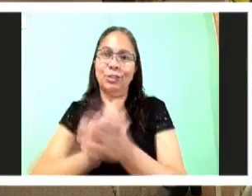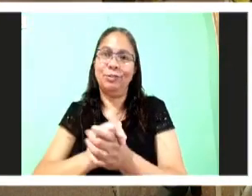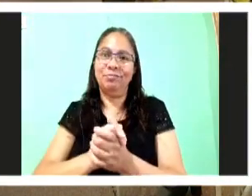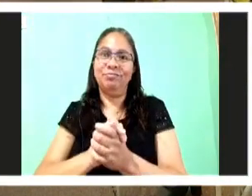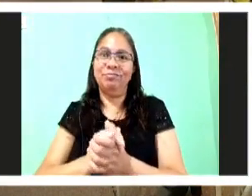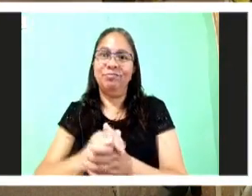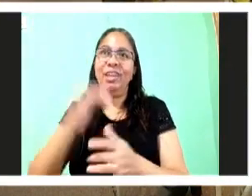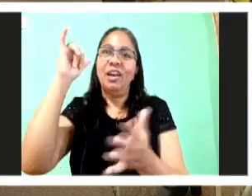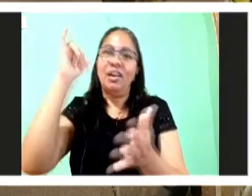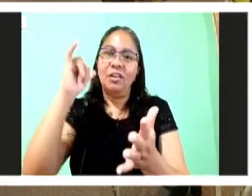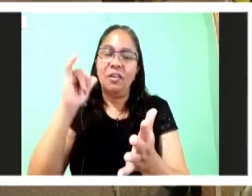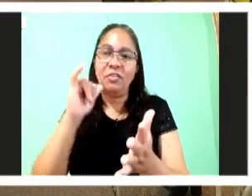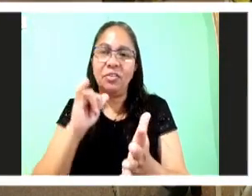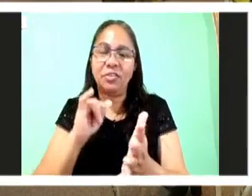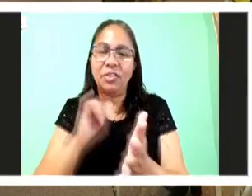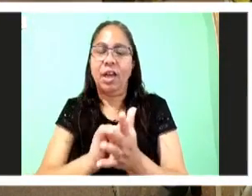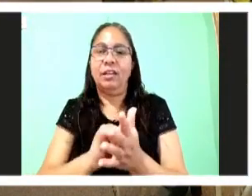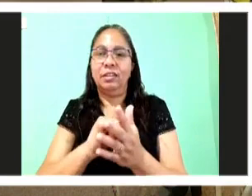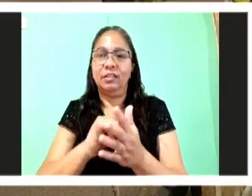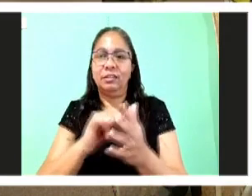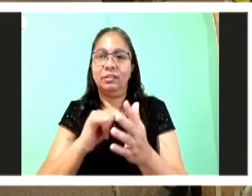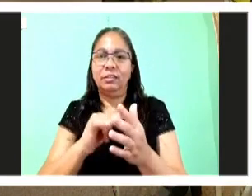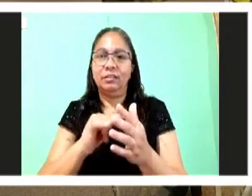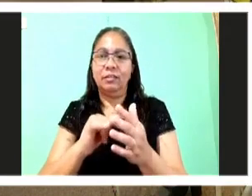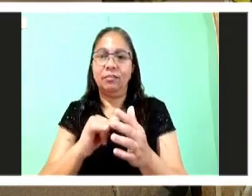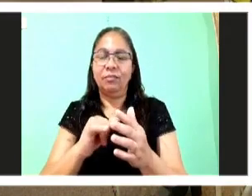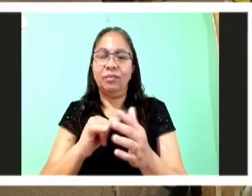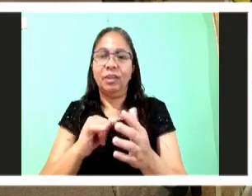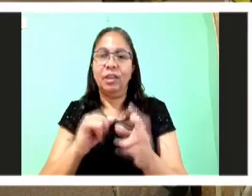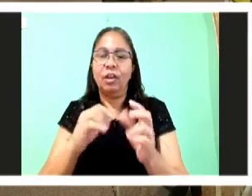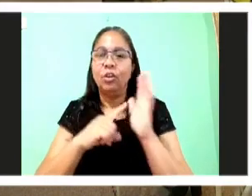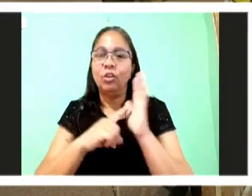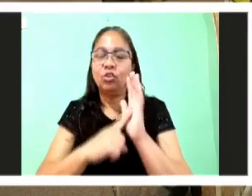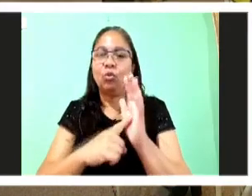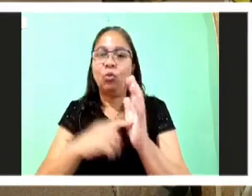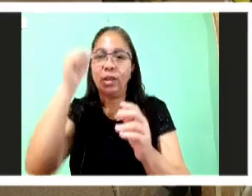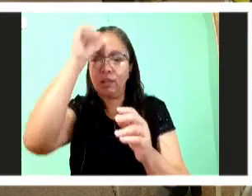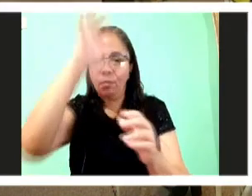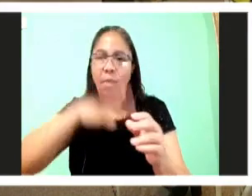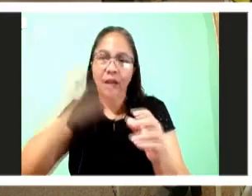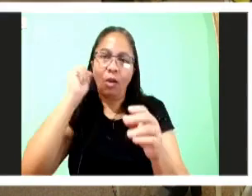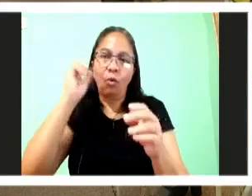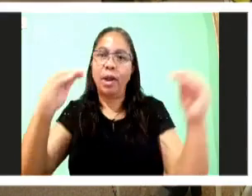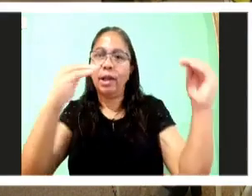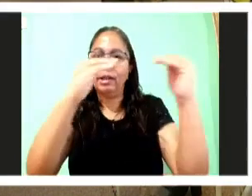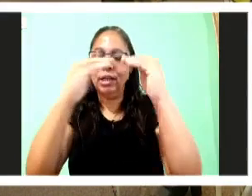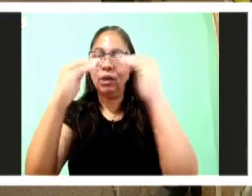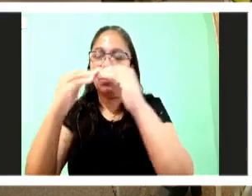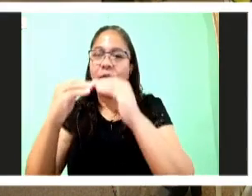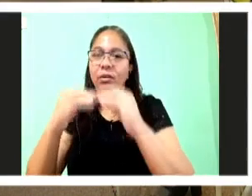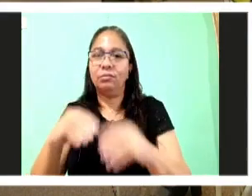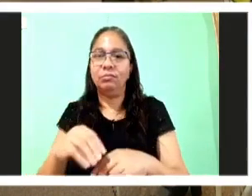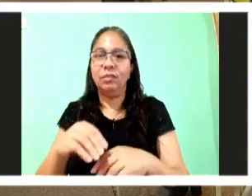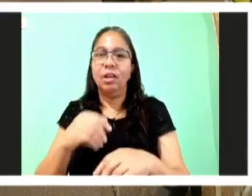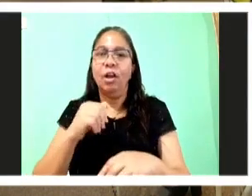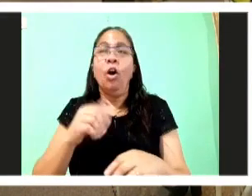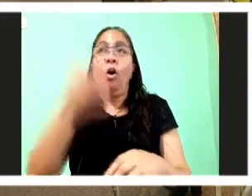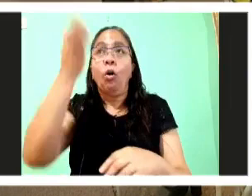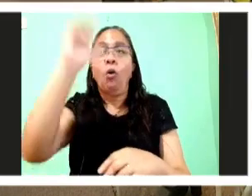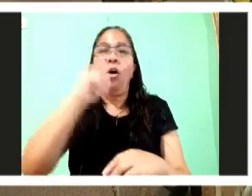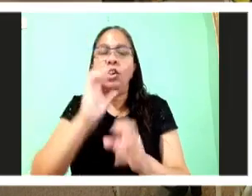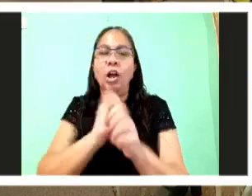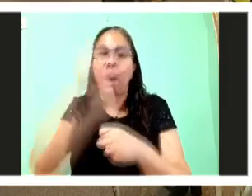the male and the female. Not the male alone, not the female alone, but the male and the female together in